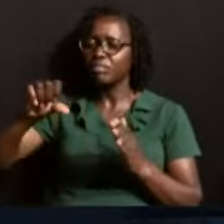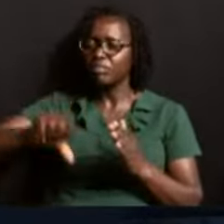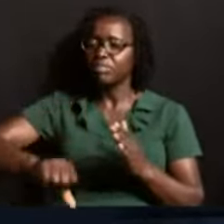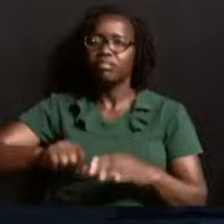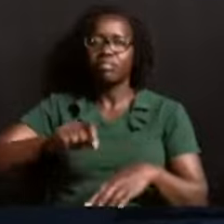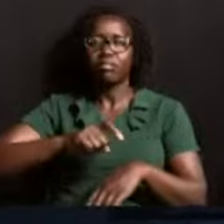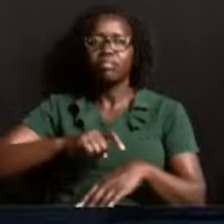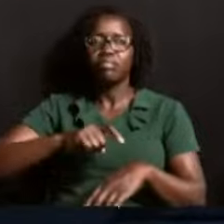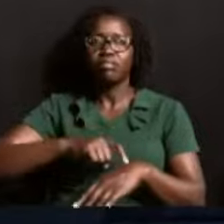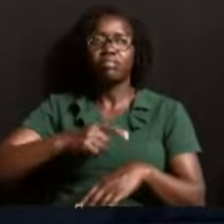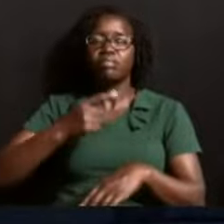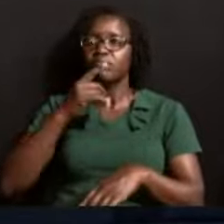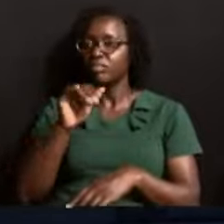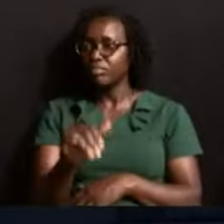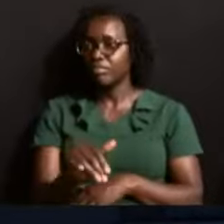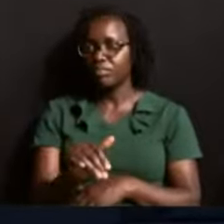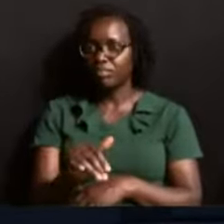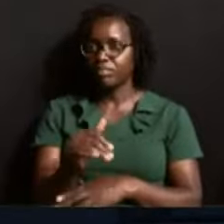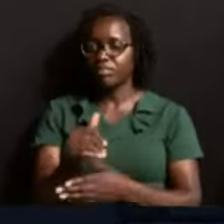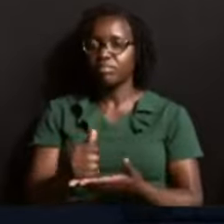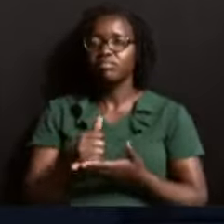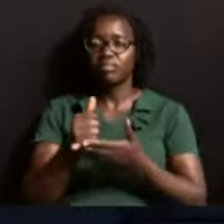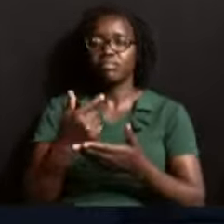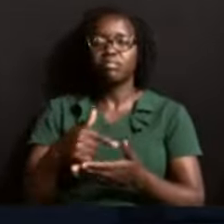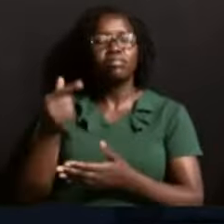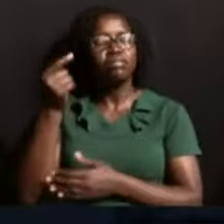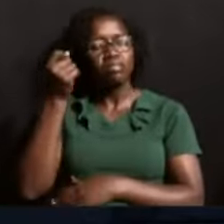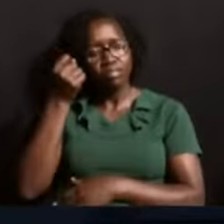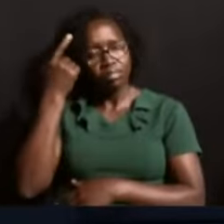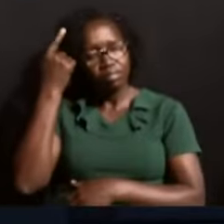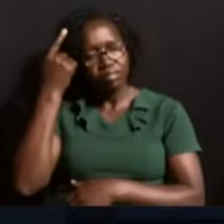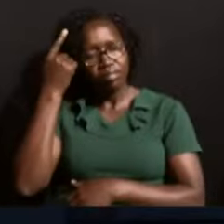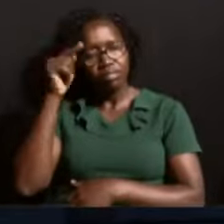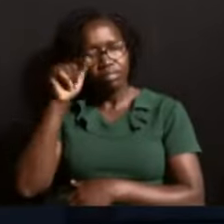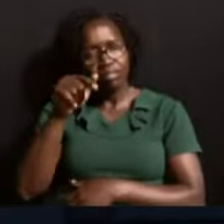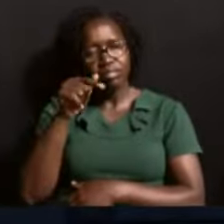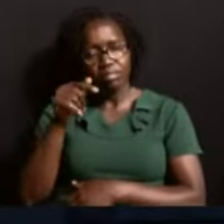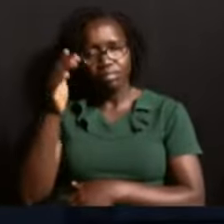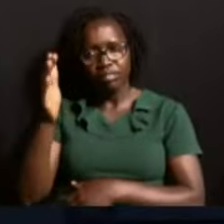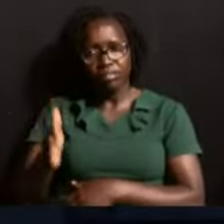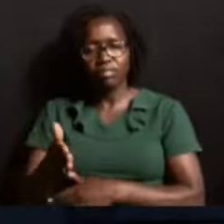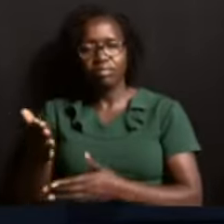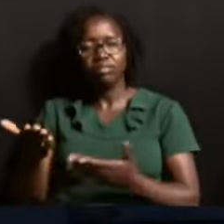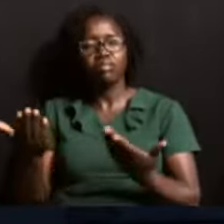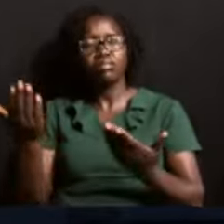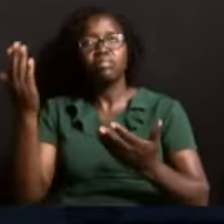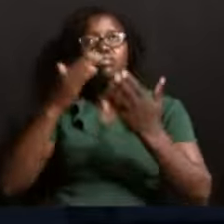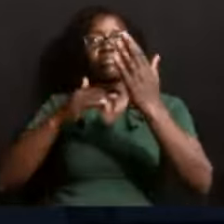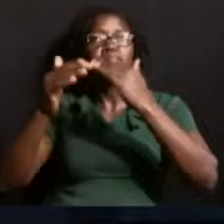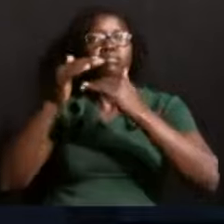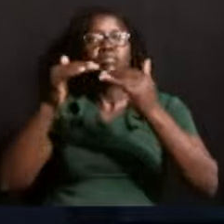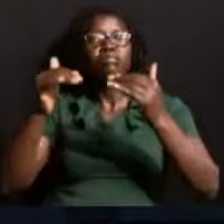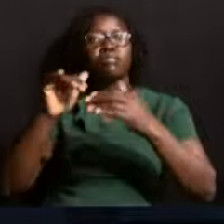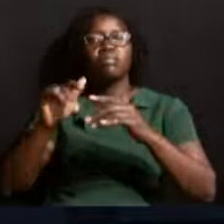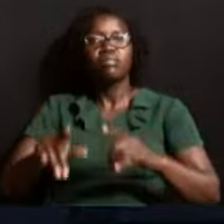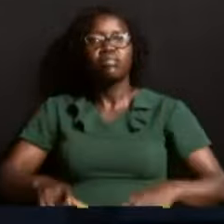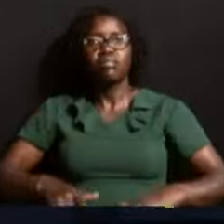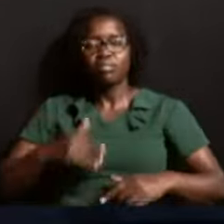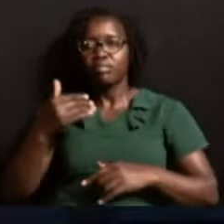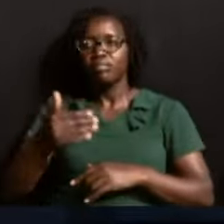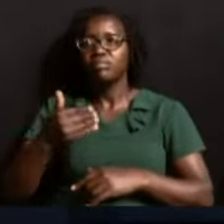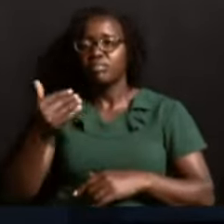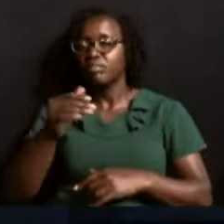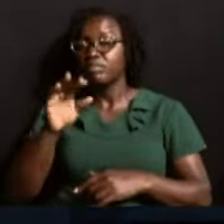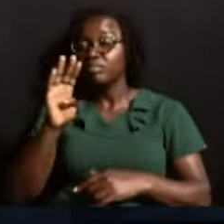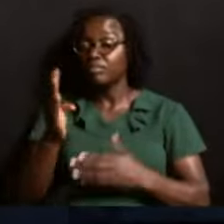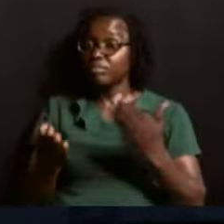in order to help us understand that this side of eternity, life is always going to be a